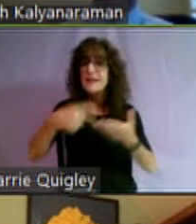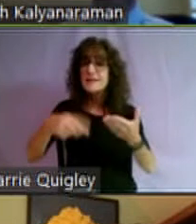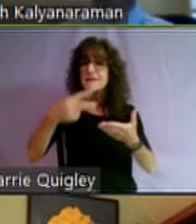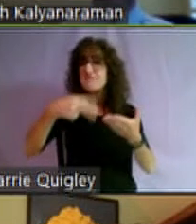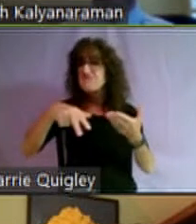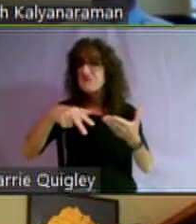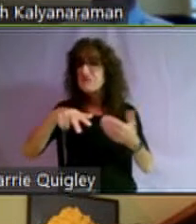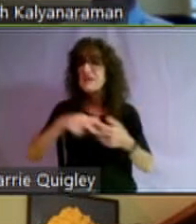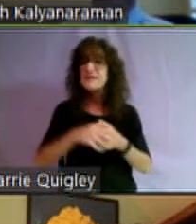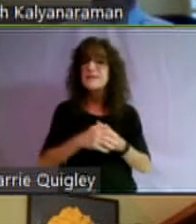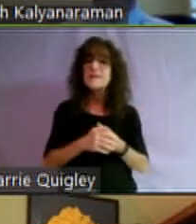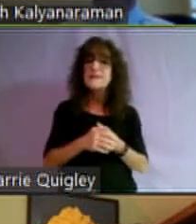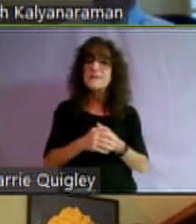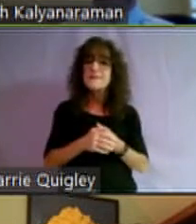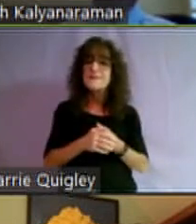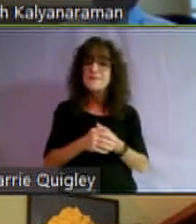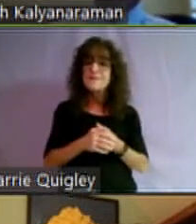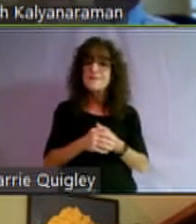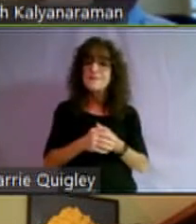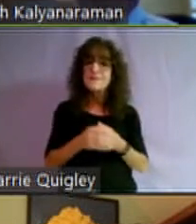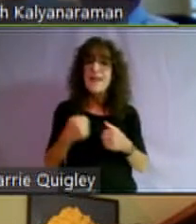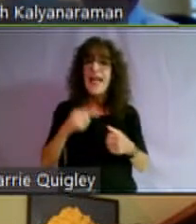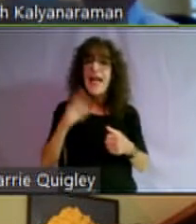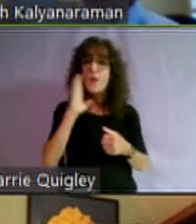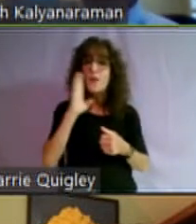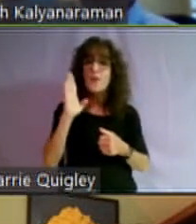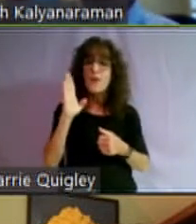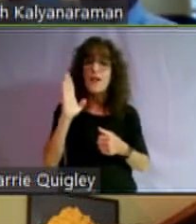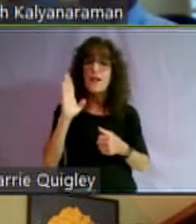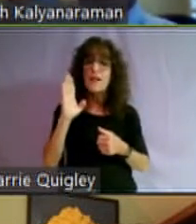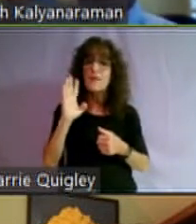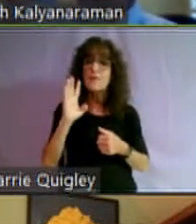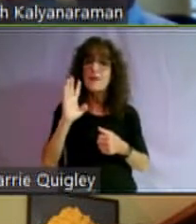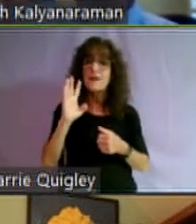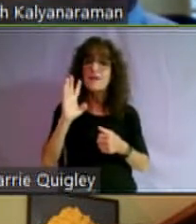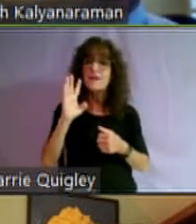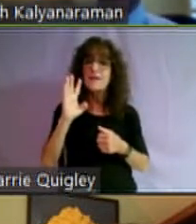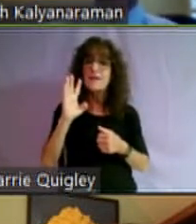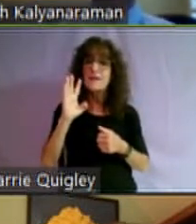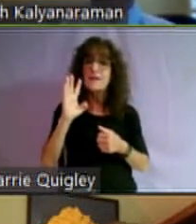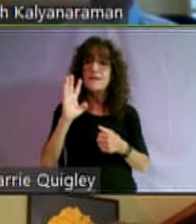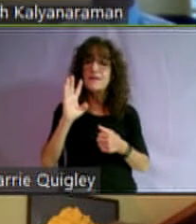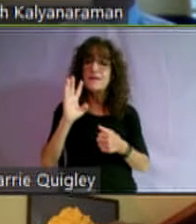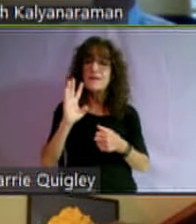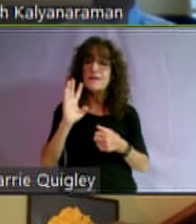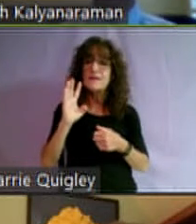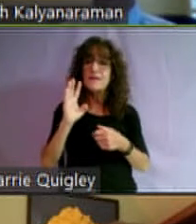that and we'll be certainly be talking more about them in the coming weeks.